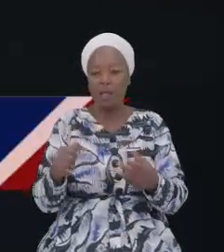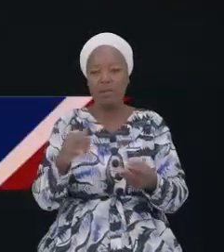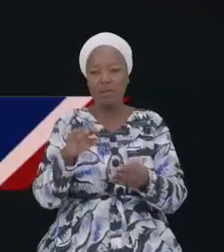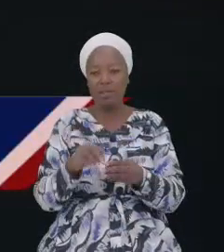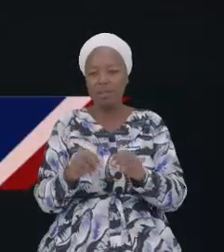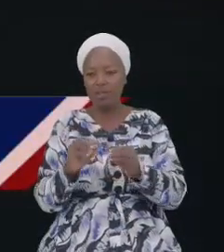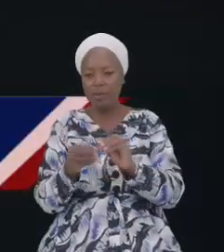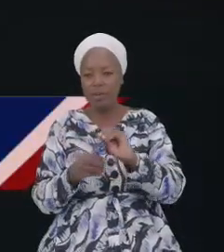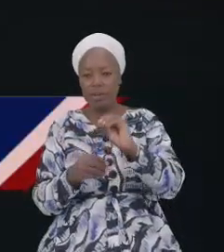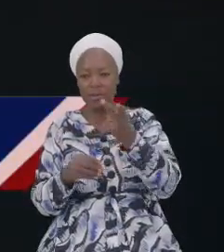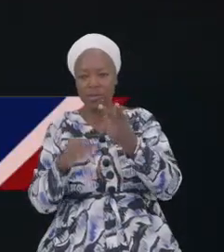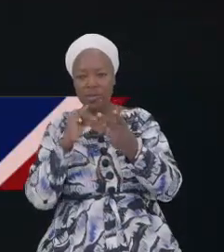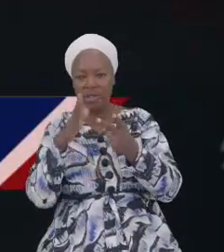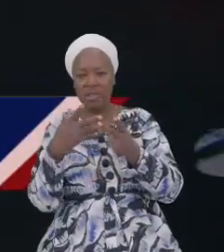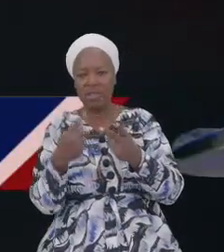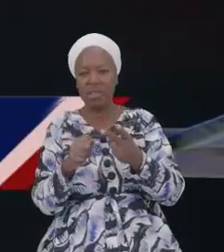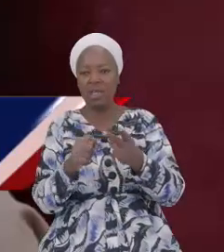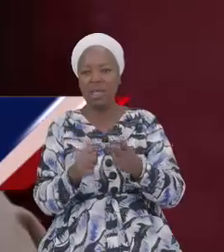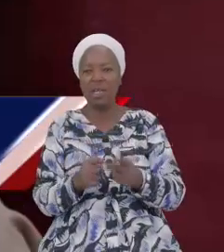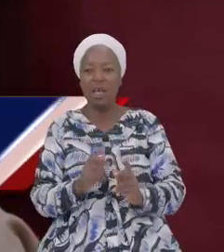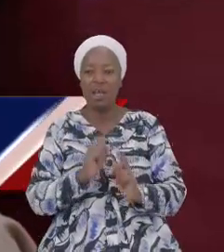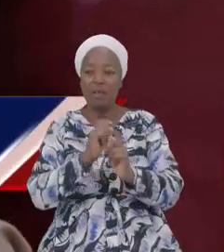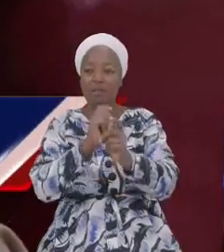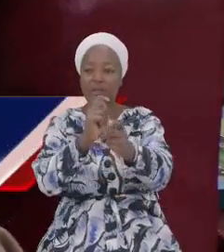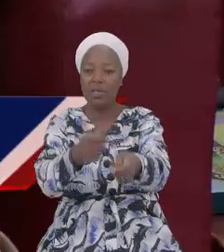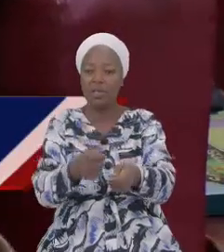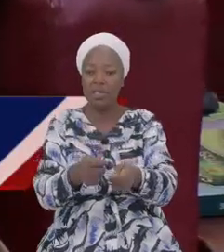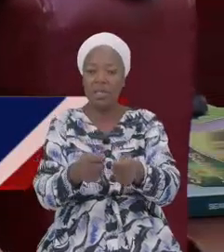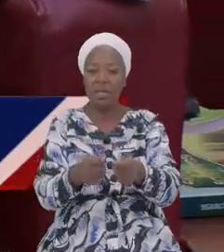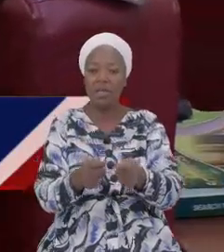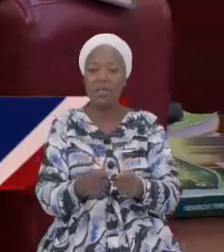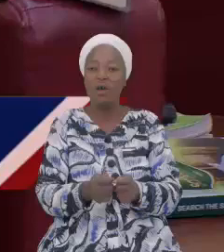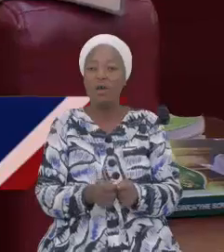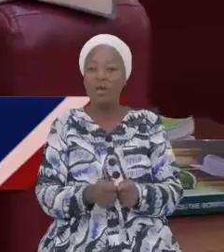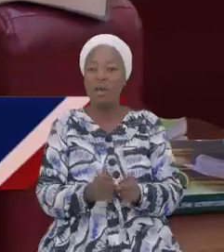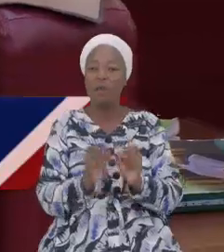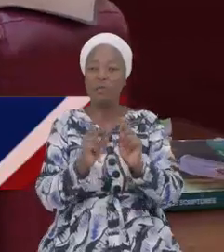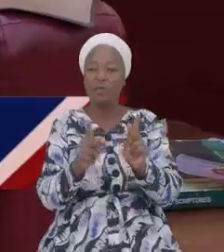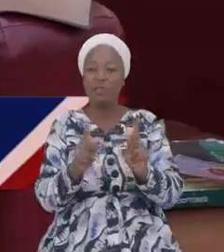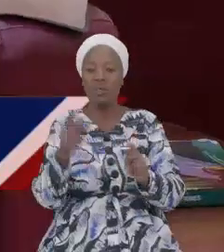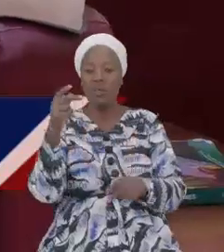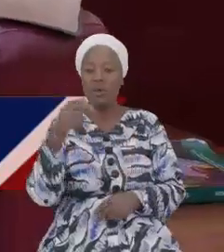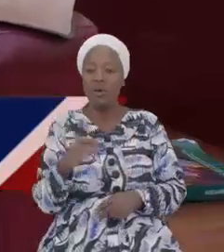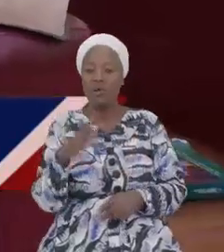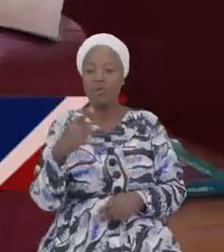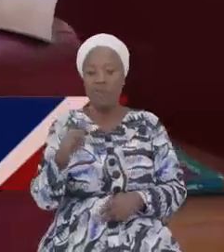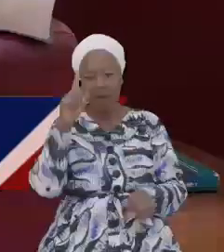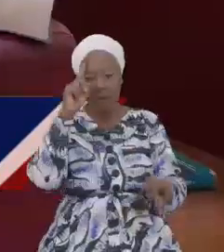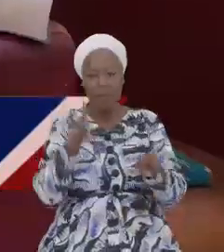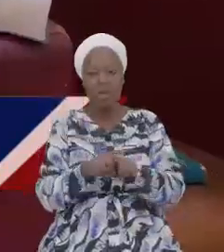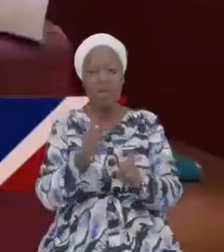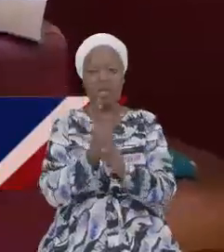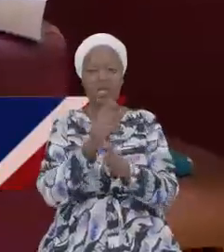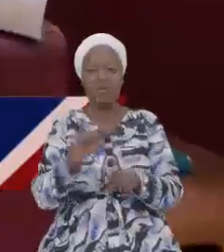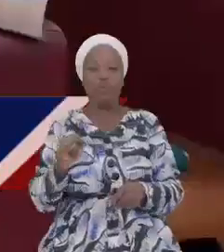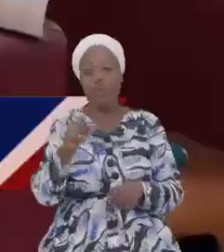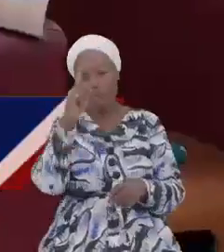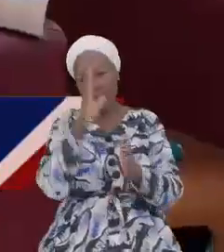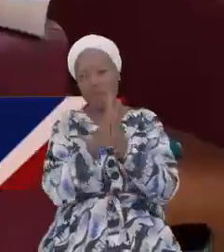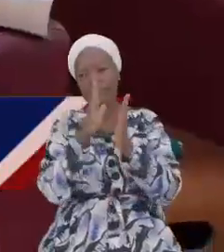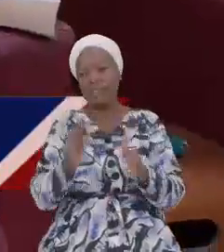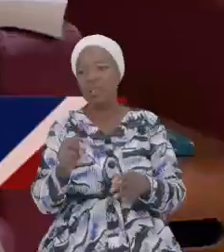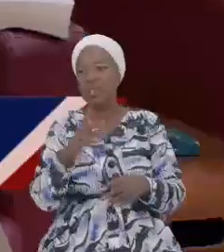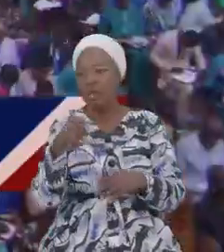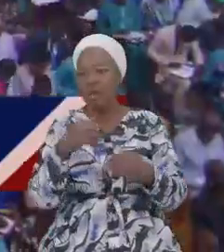keeping believers. The believers who look at the covenant of God and they look at the conditions and they want to have the privilege